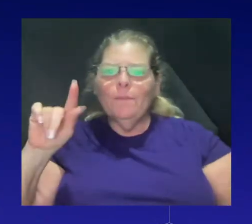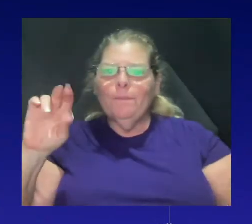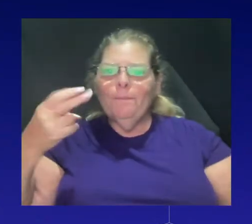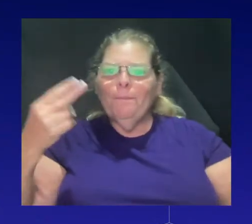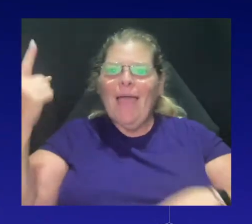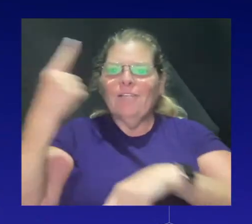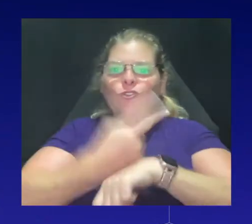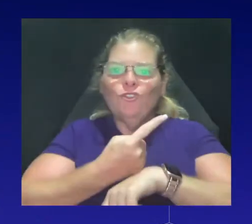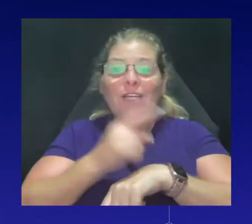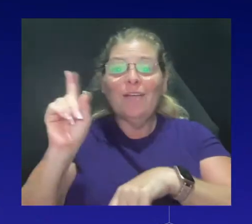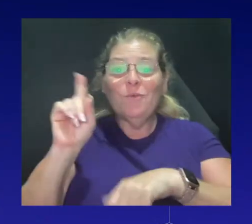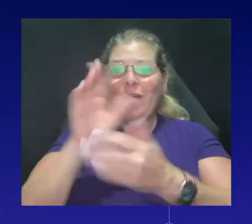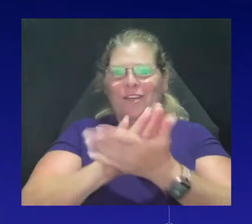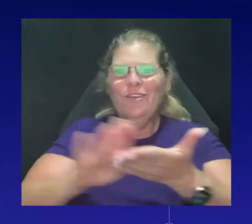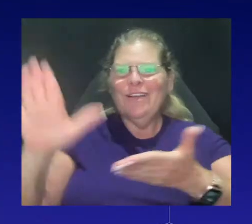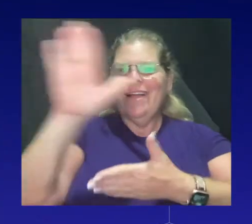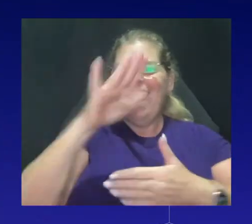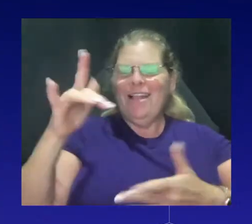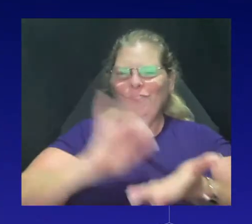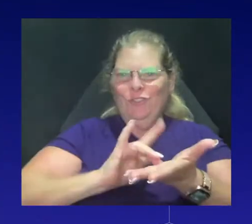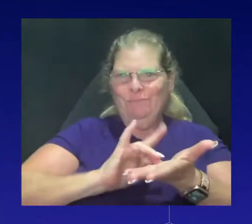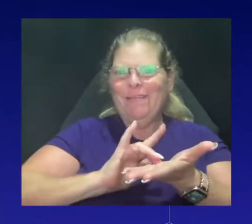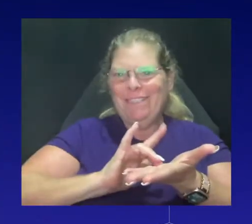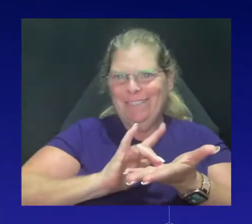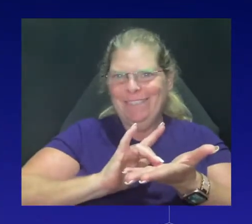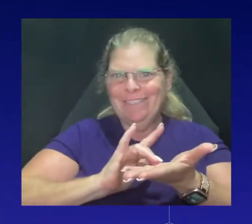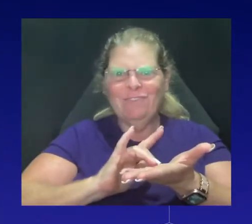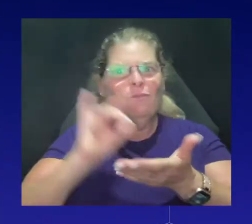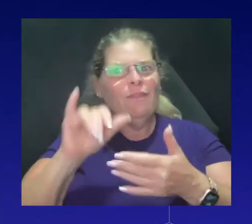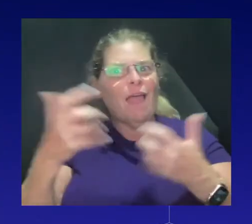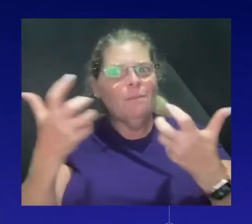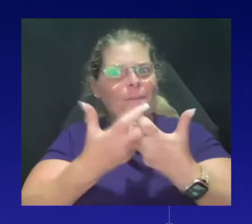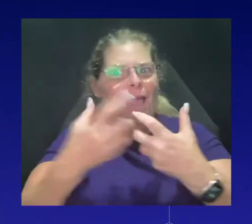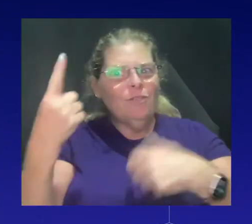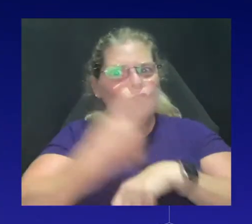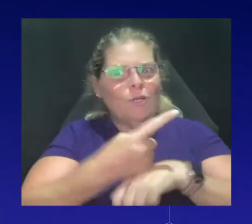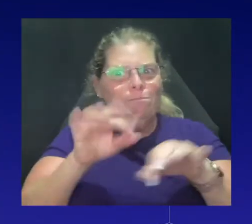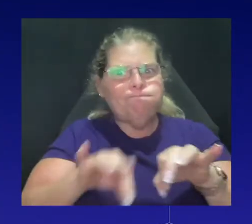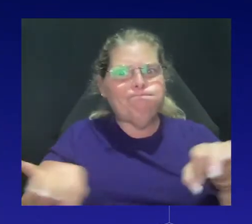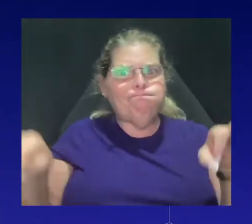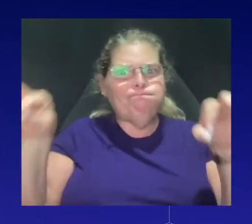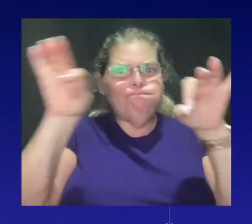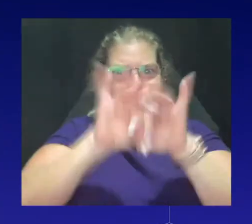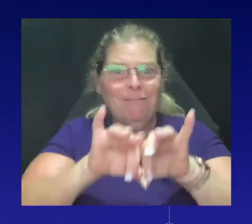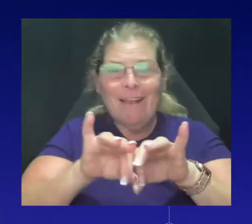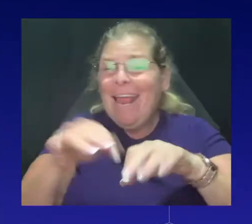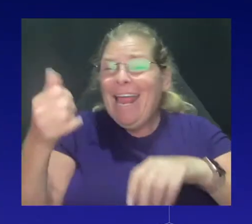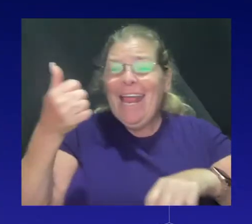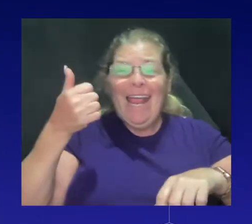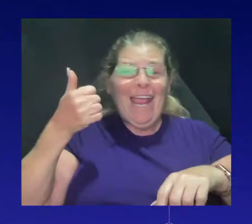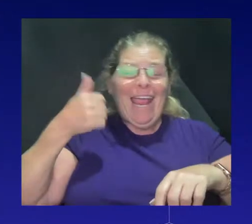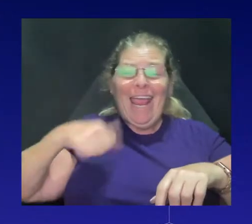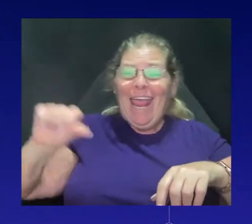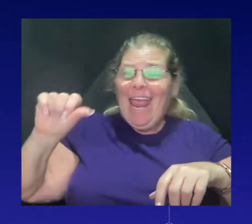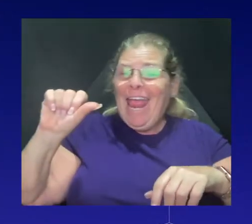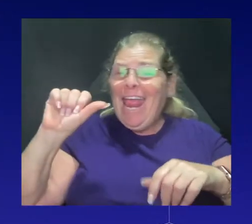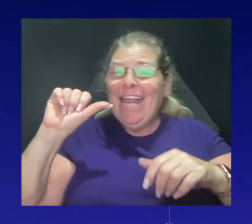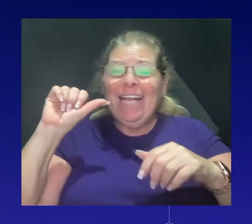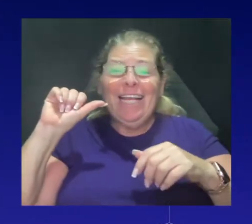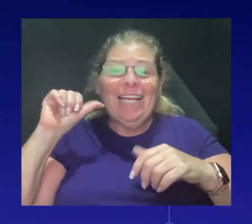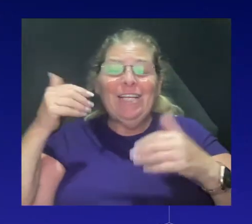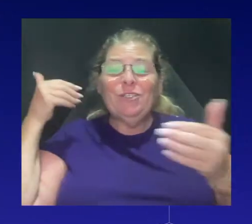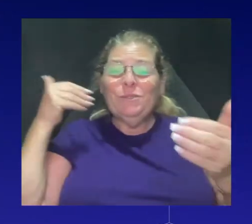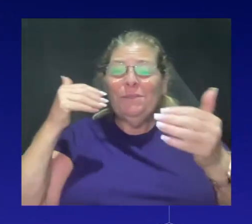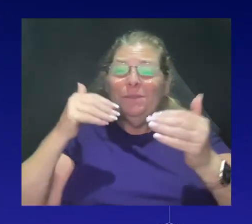at Howard University. Match day is an important day, probably one of the most important days for up-and-coming physicians in America. It